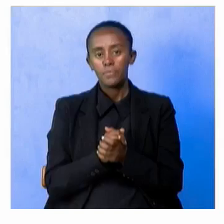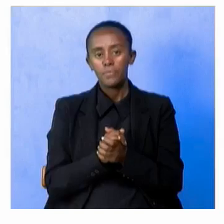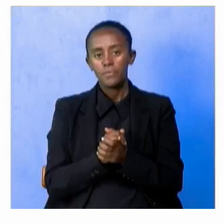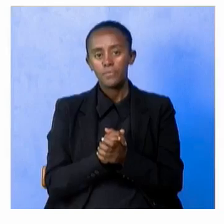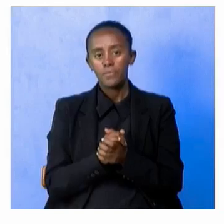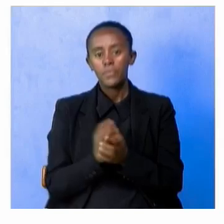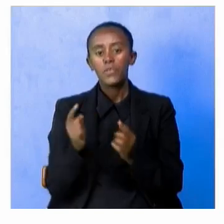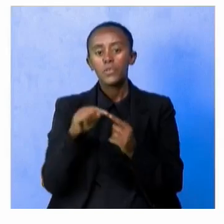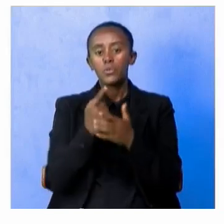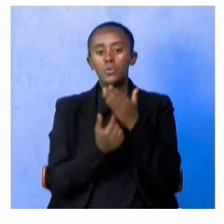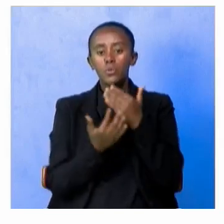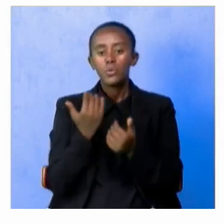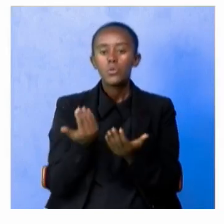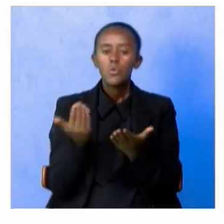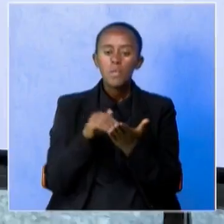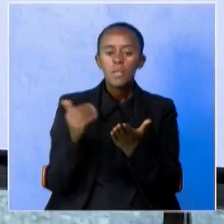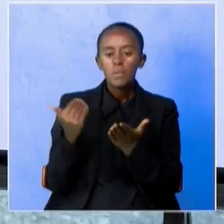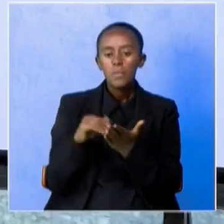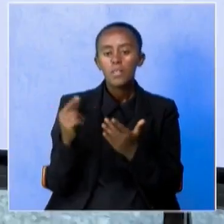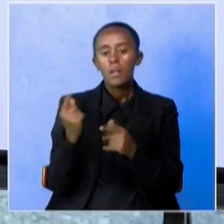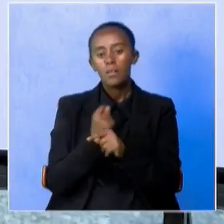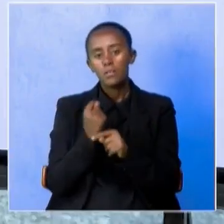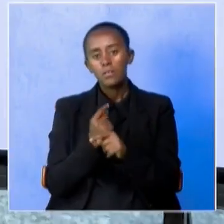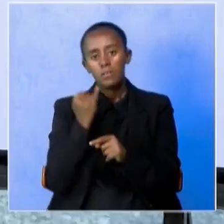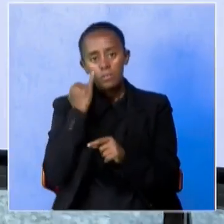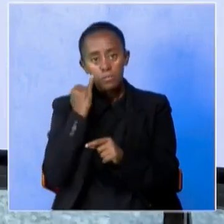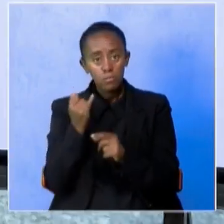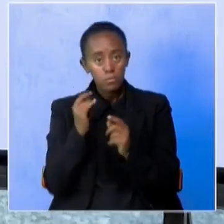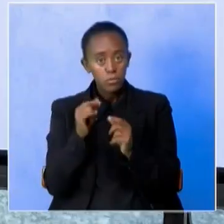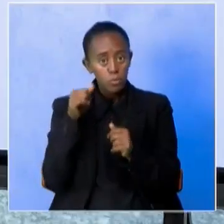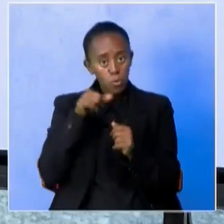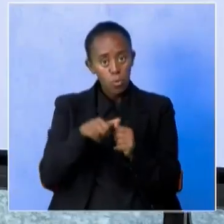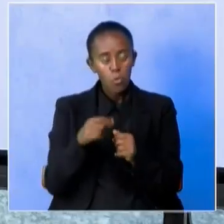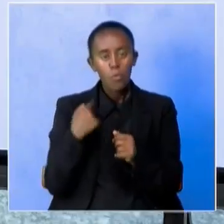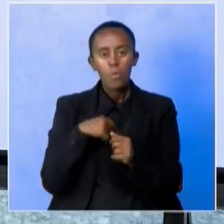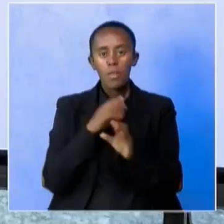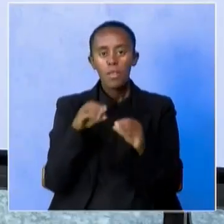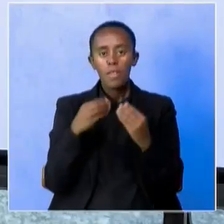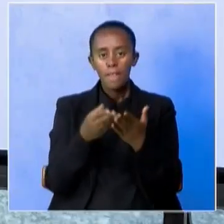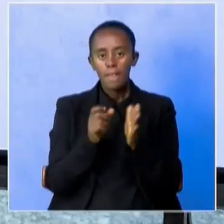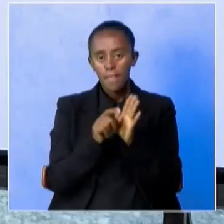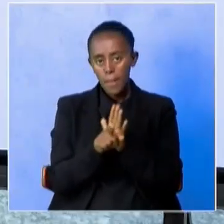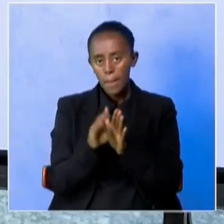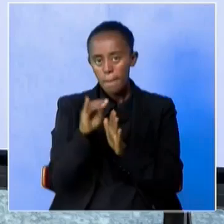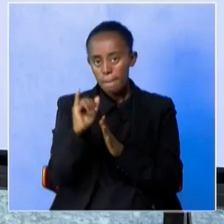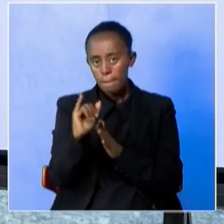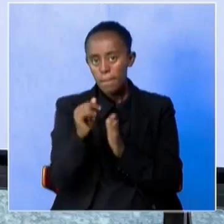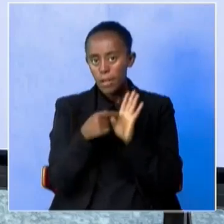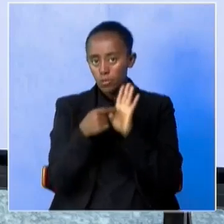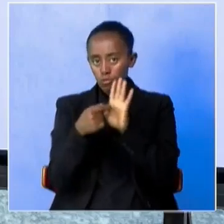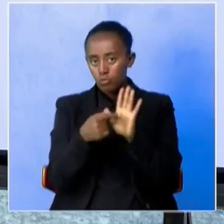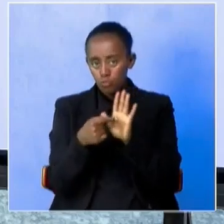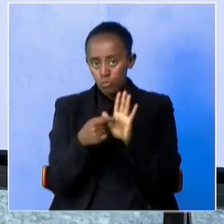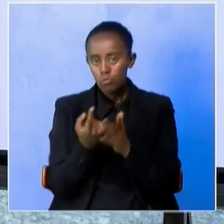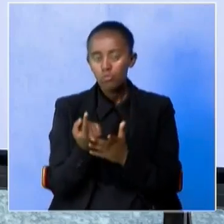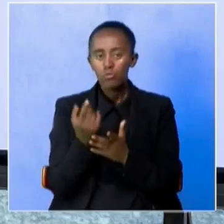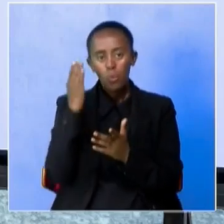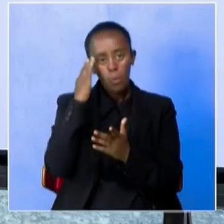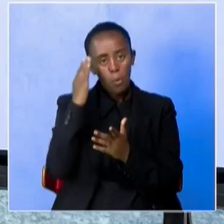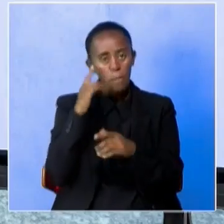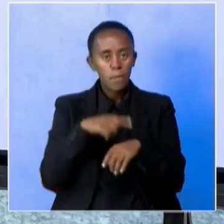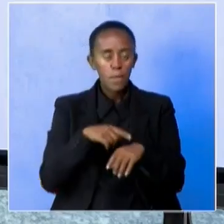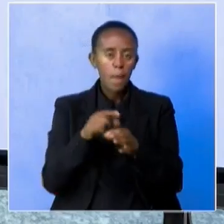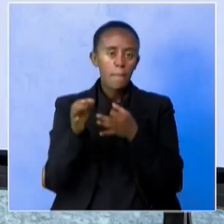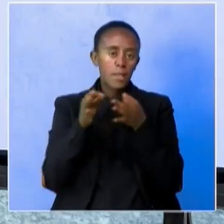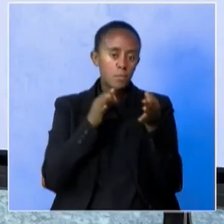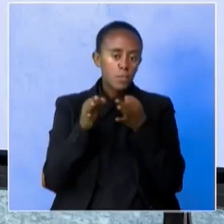To talk about repeated actions. And if you remember, we gave examples by showing common time